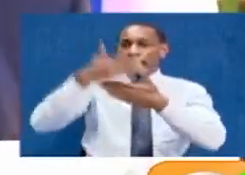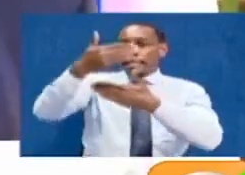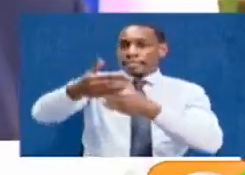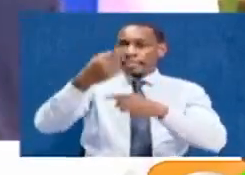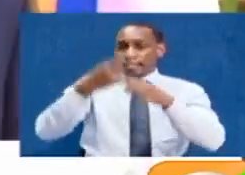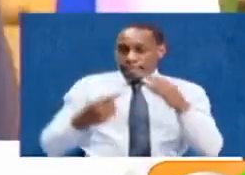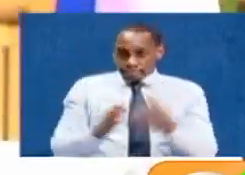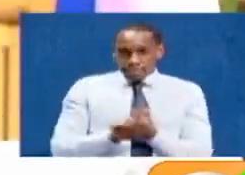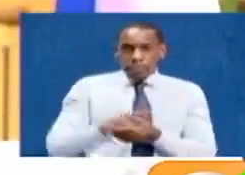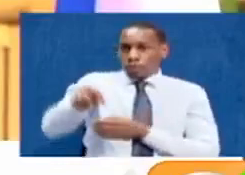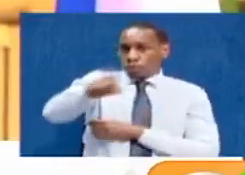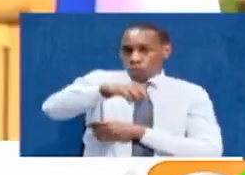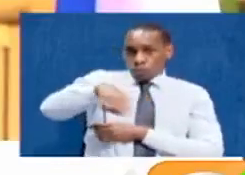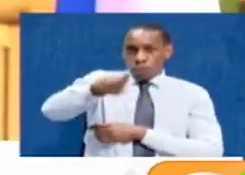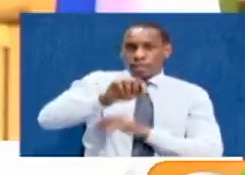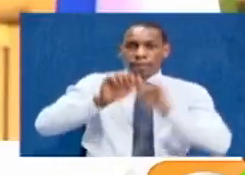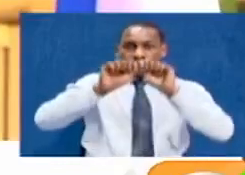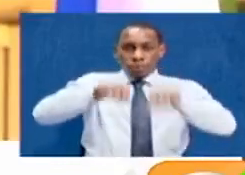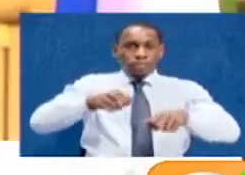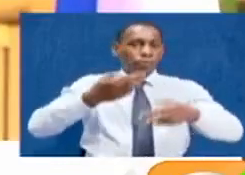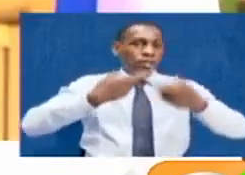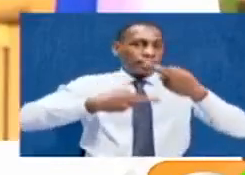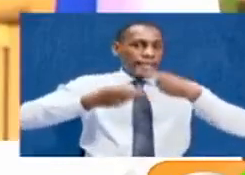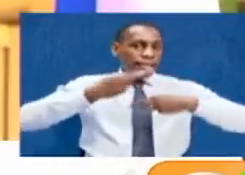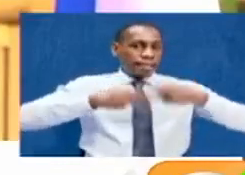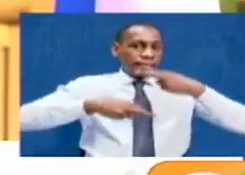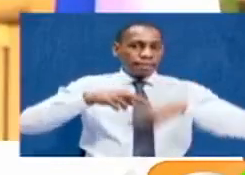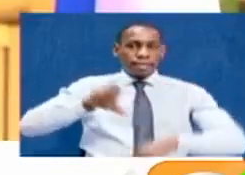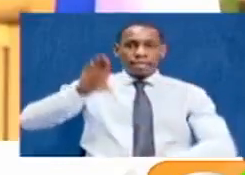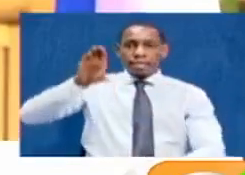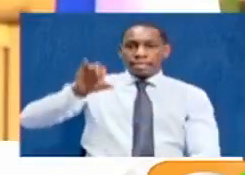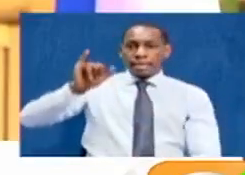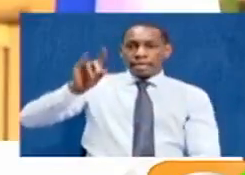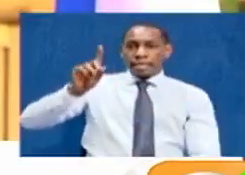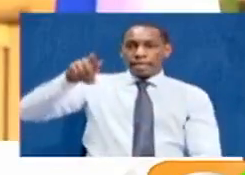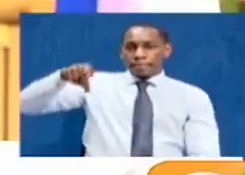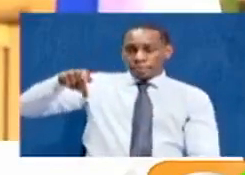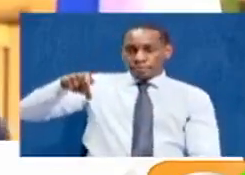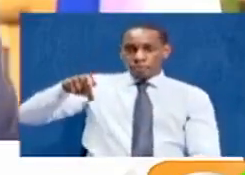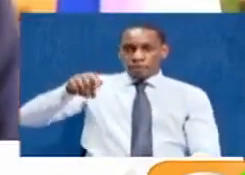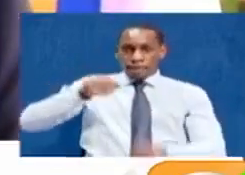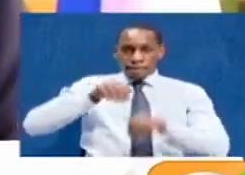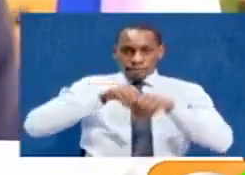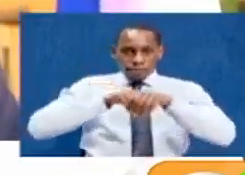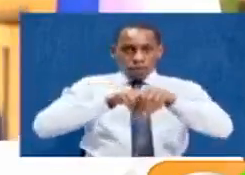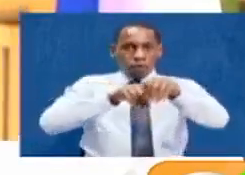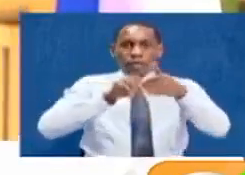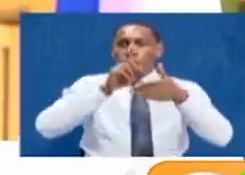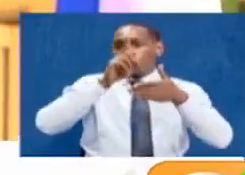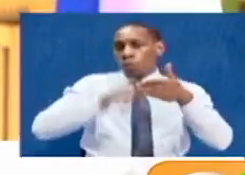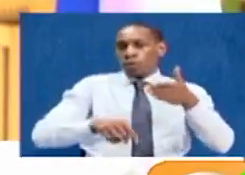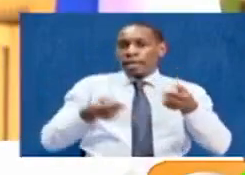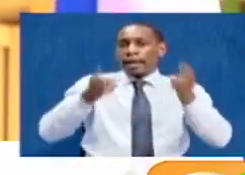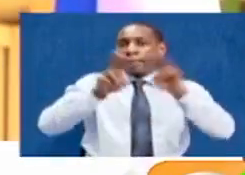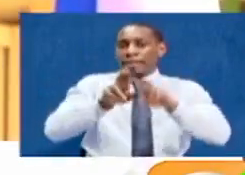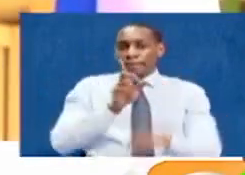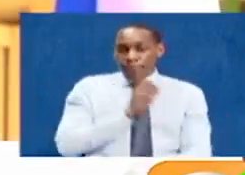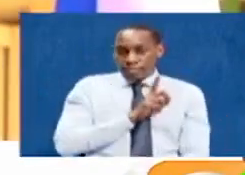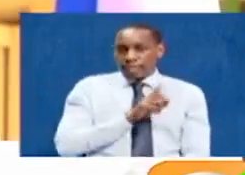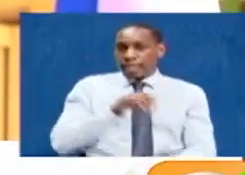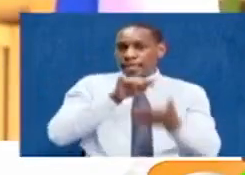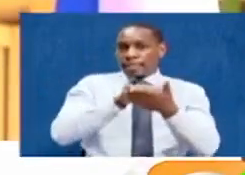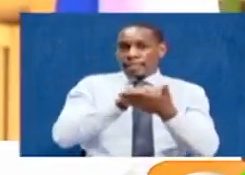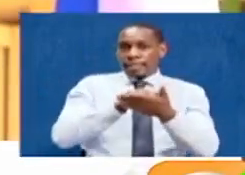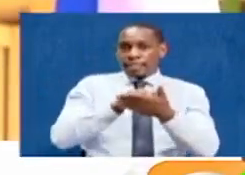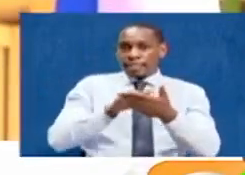year we can revise our CIDPs in line of what will have happened, so